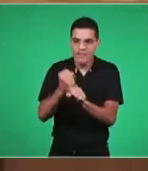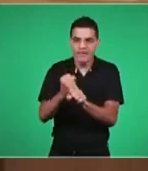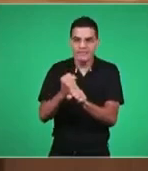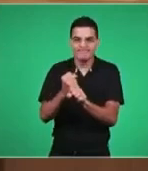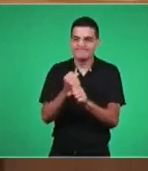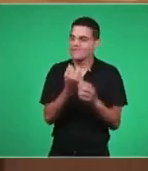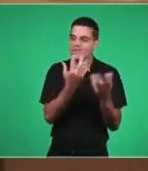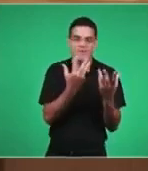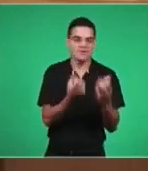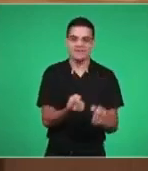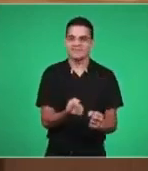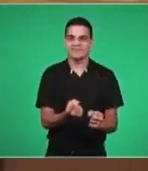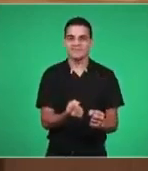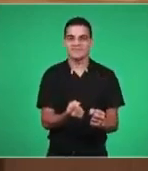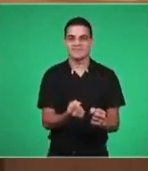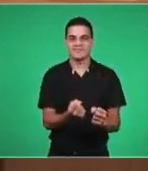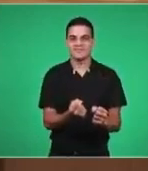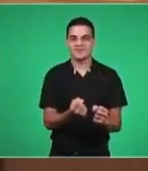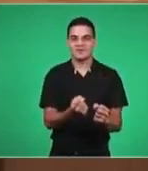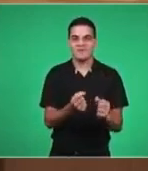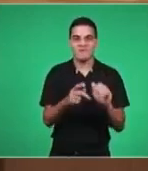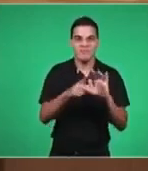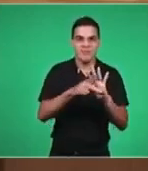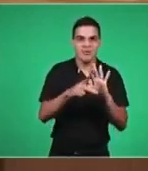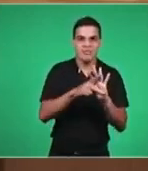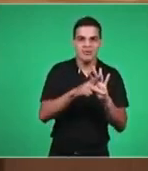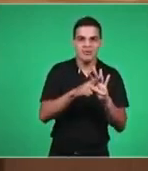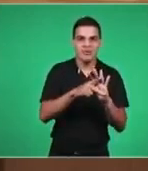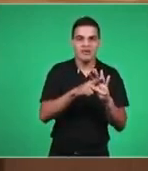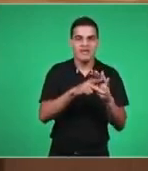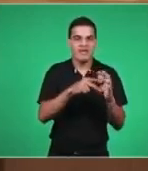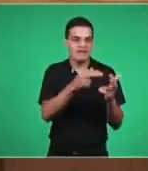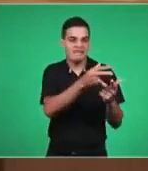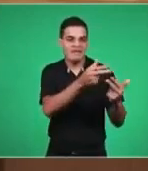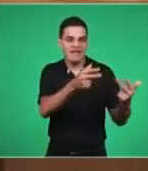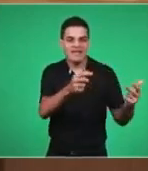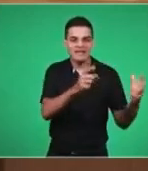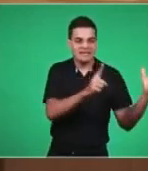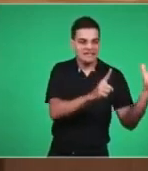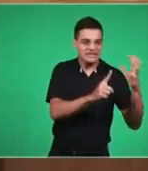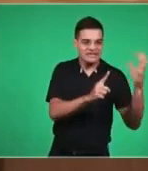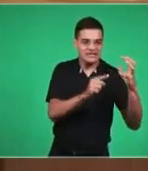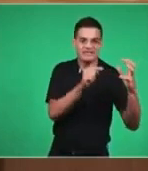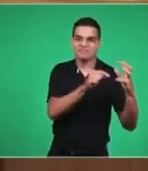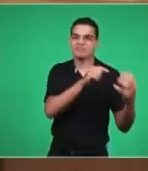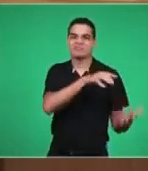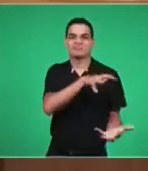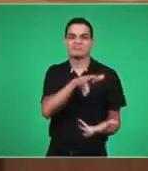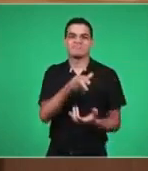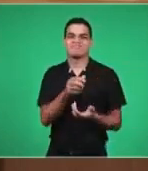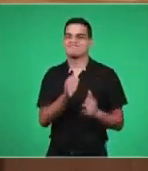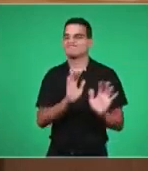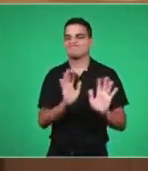and the things of the world. We have no space inside of the project of the Lord for the things of this world.